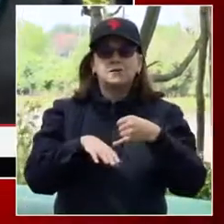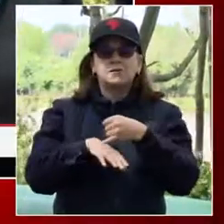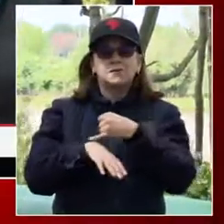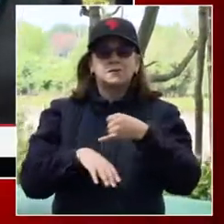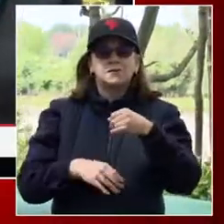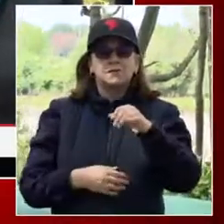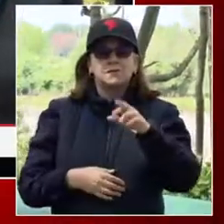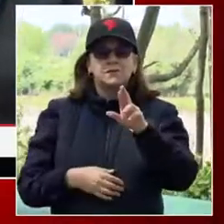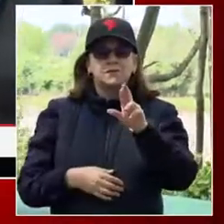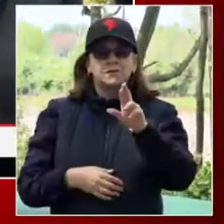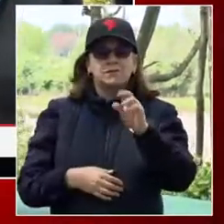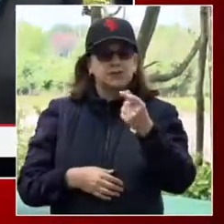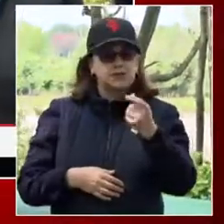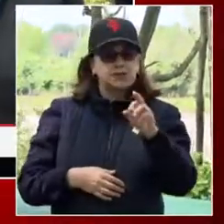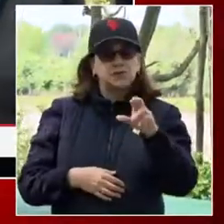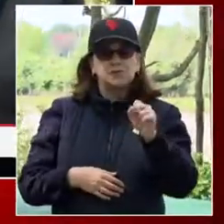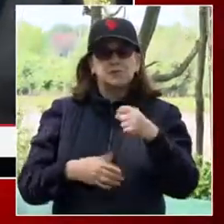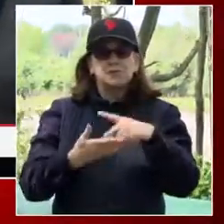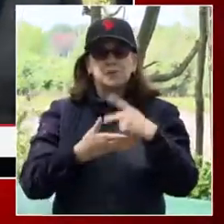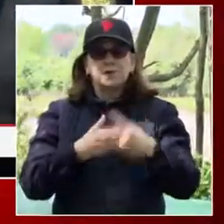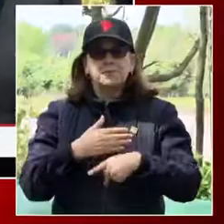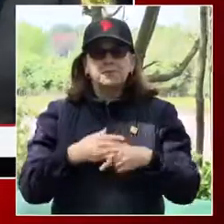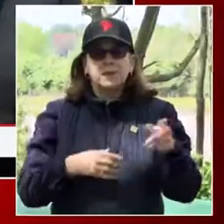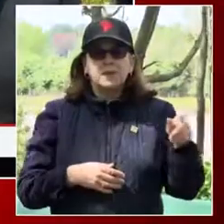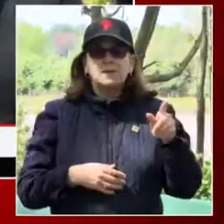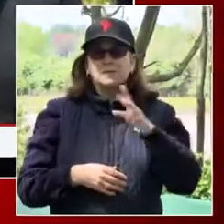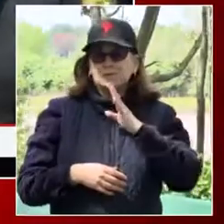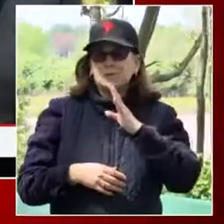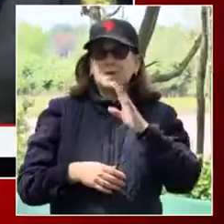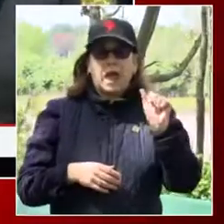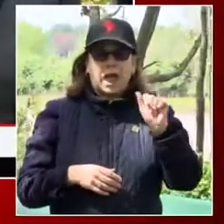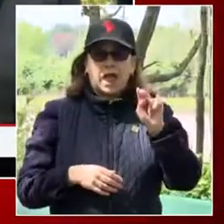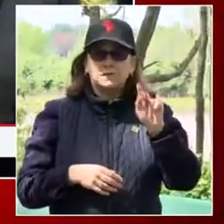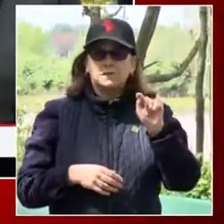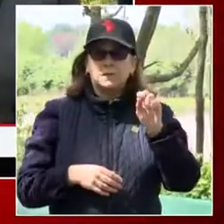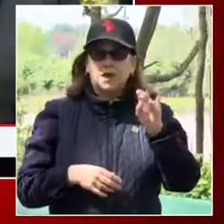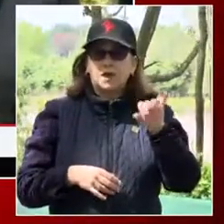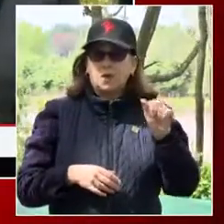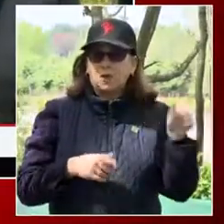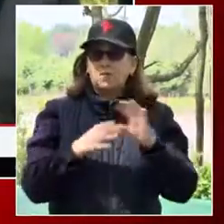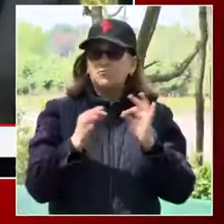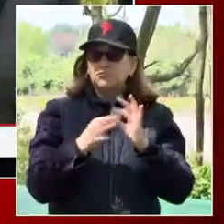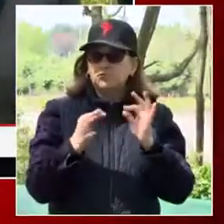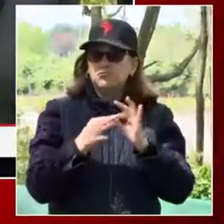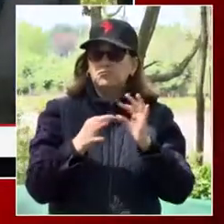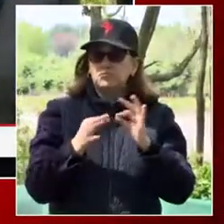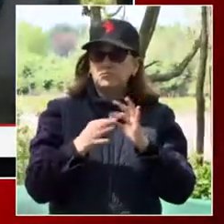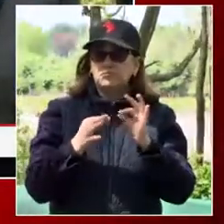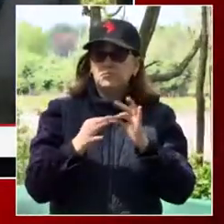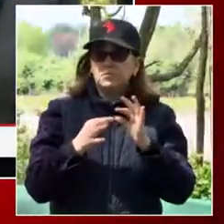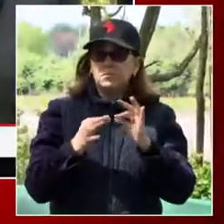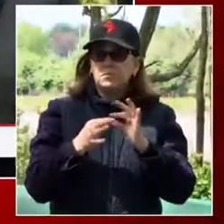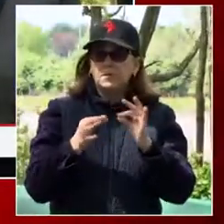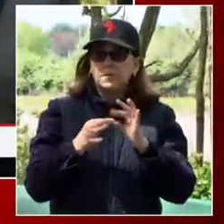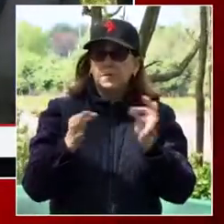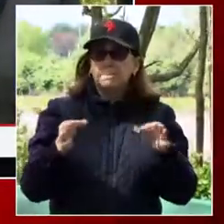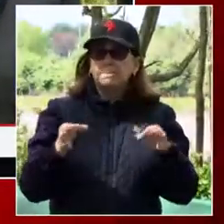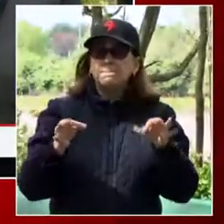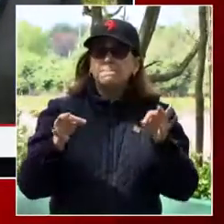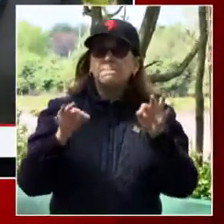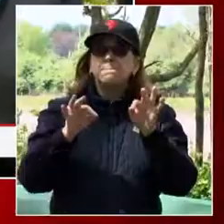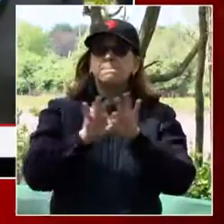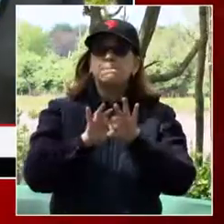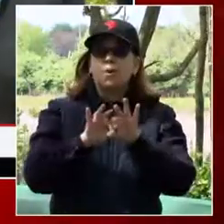heard Antonio talk about, which is also an important pipeline for green jobs in the